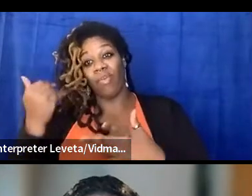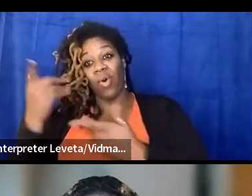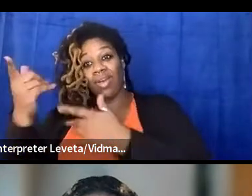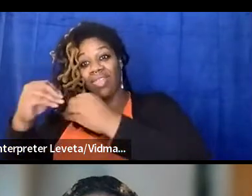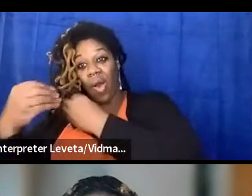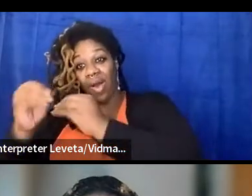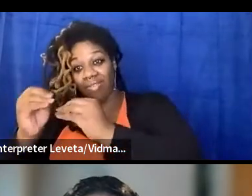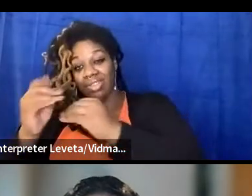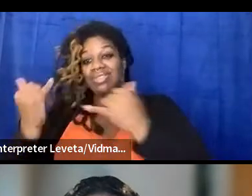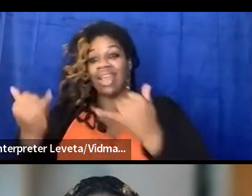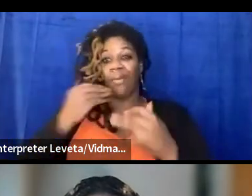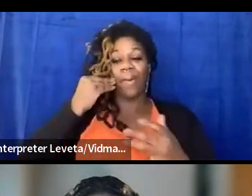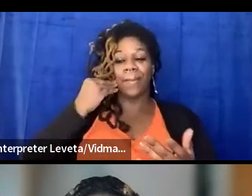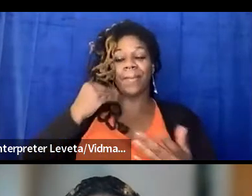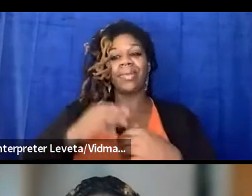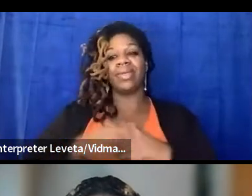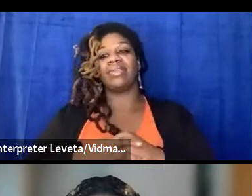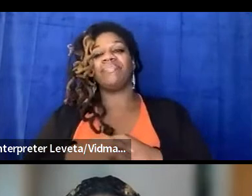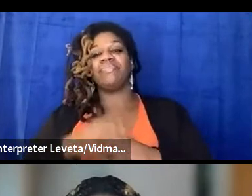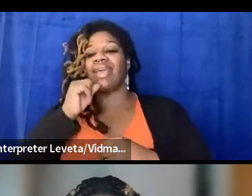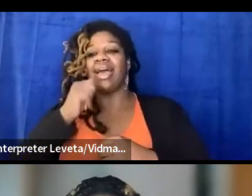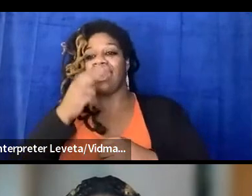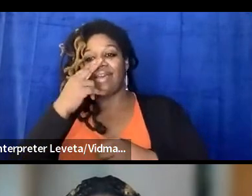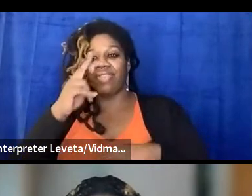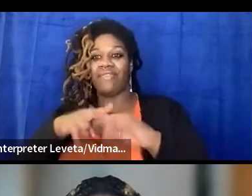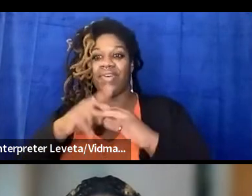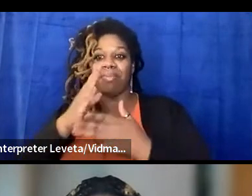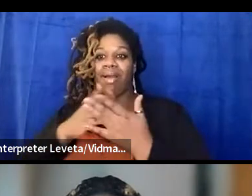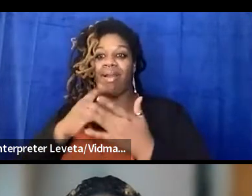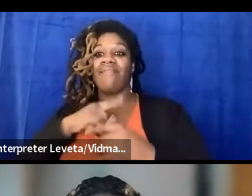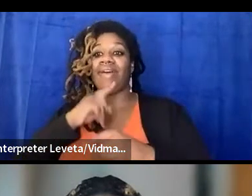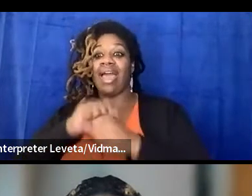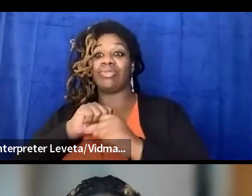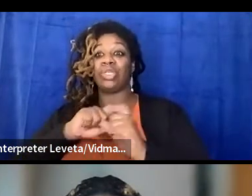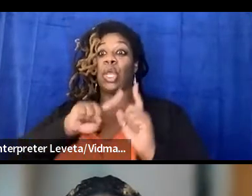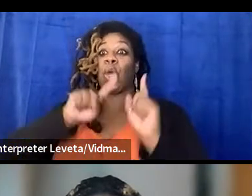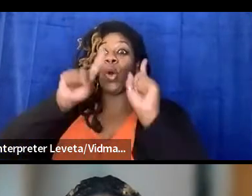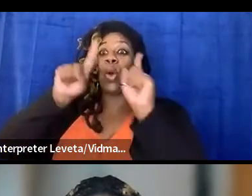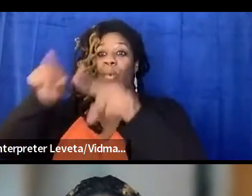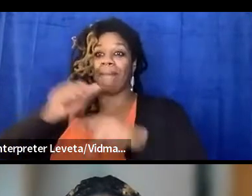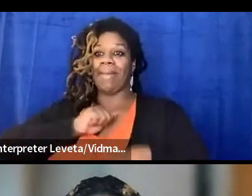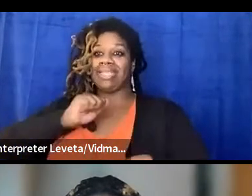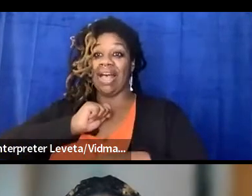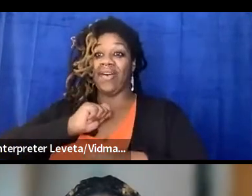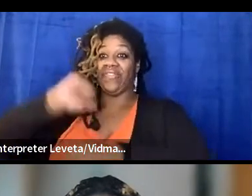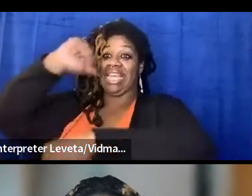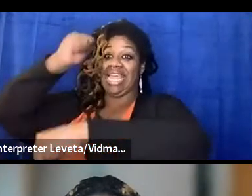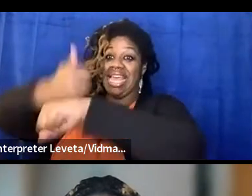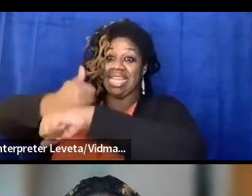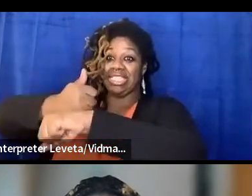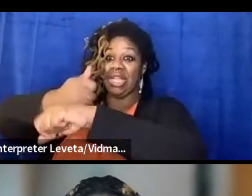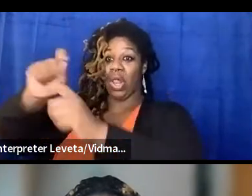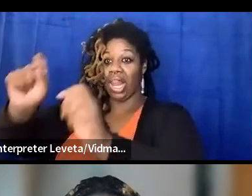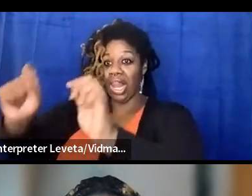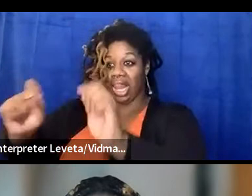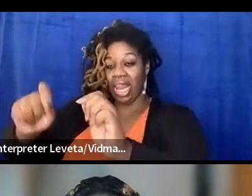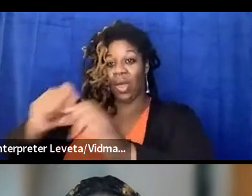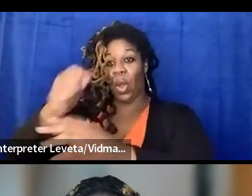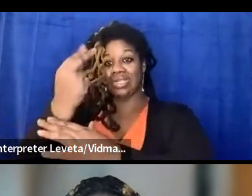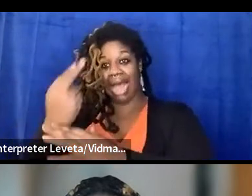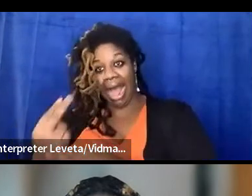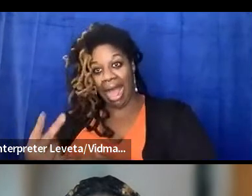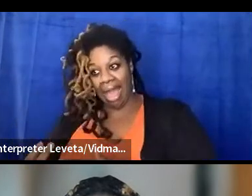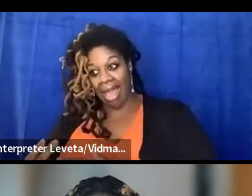require me. I didn't have the fun part of actually going out and installing a station and having to, do the diving or, putting